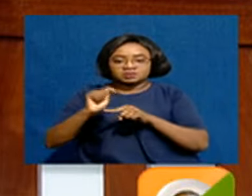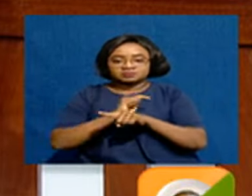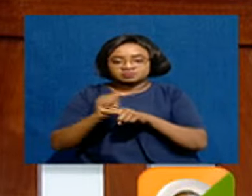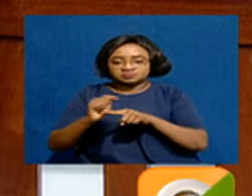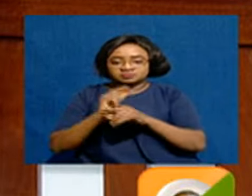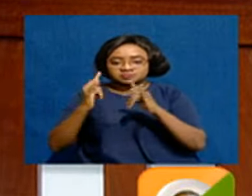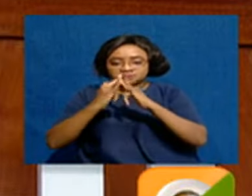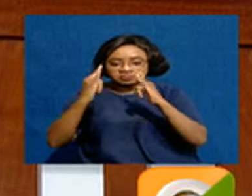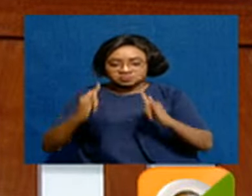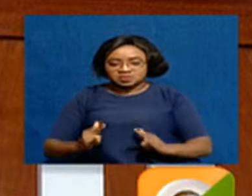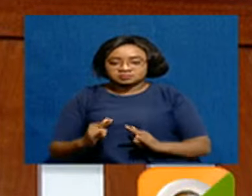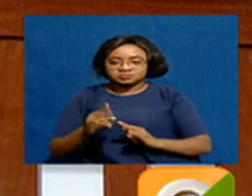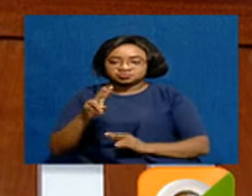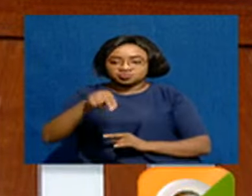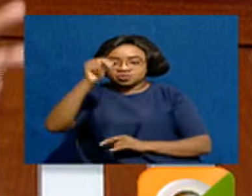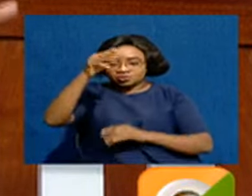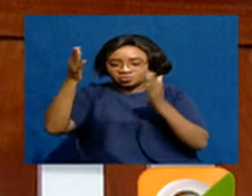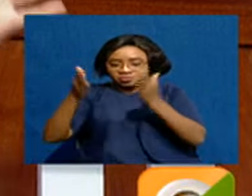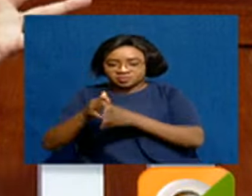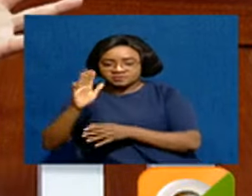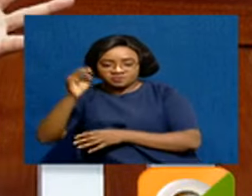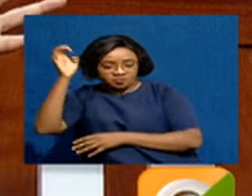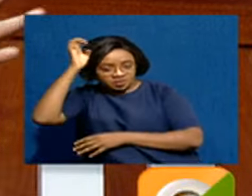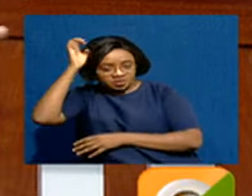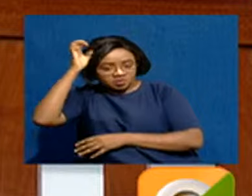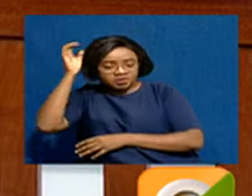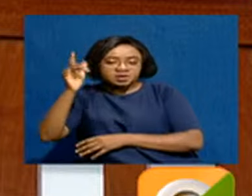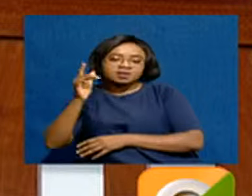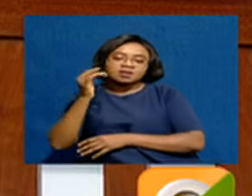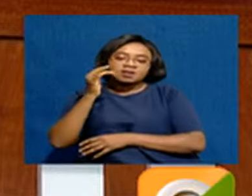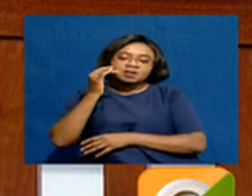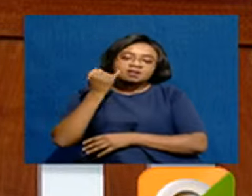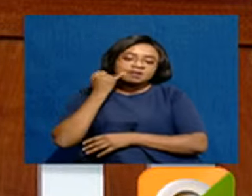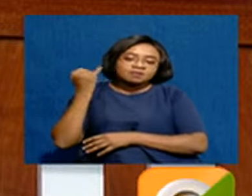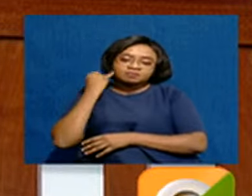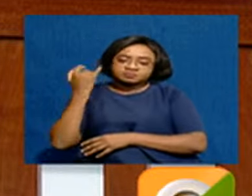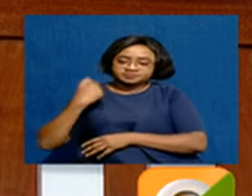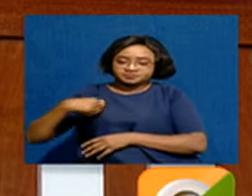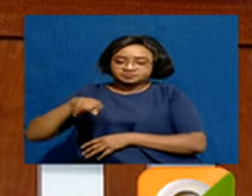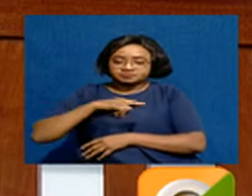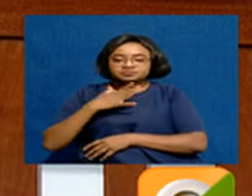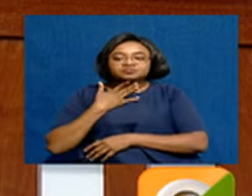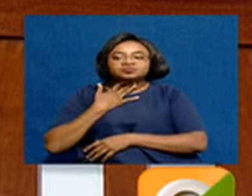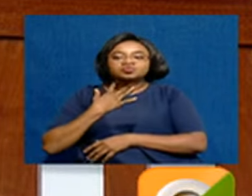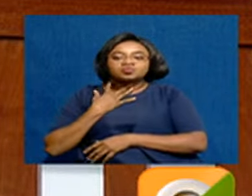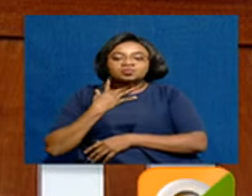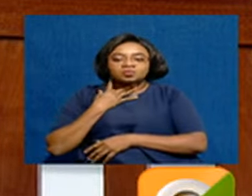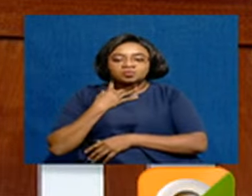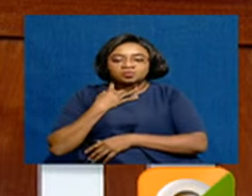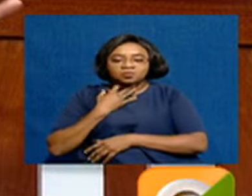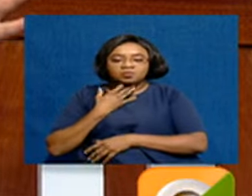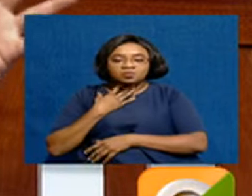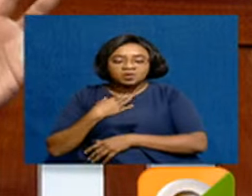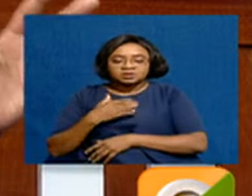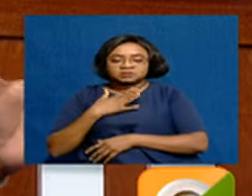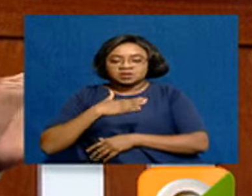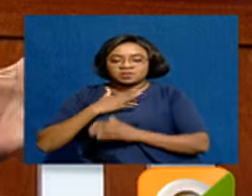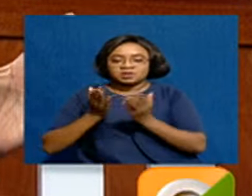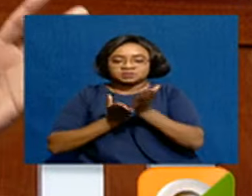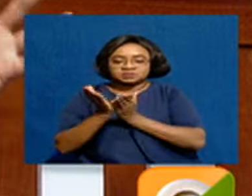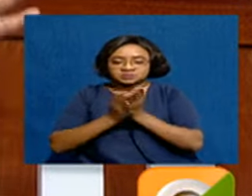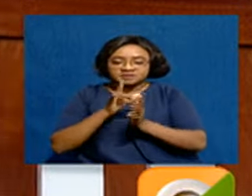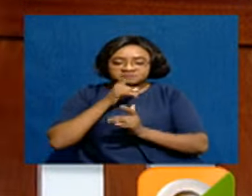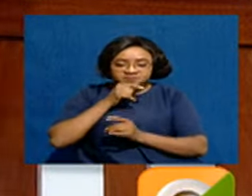Rift, from Eldoret, from Nakuru. We want our servicemen and our